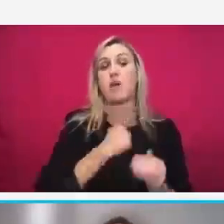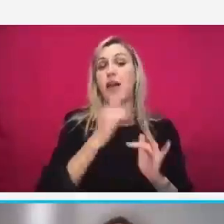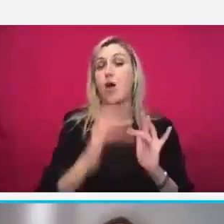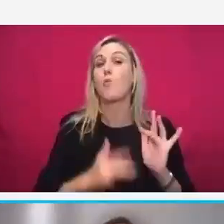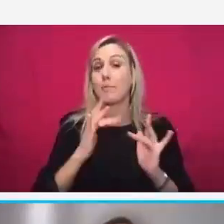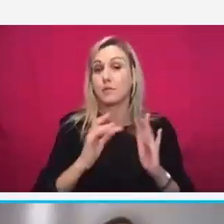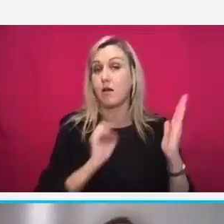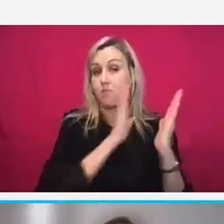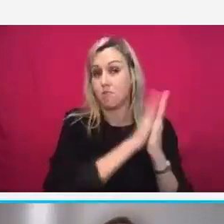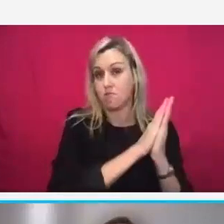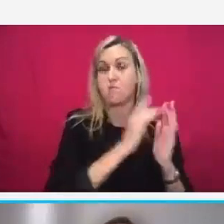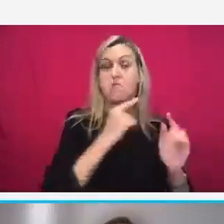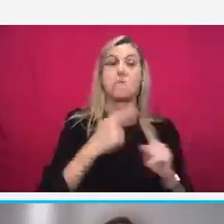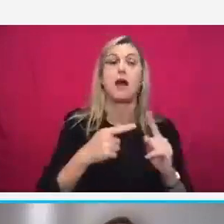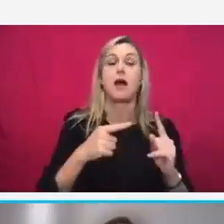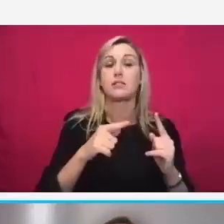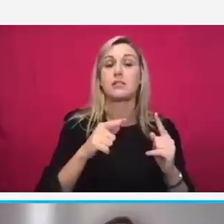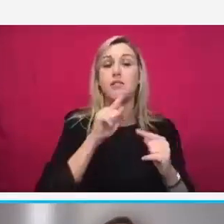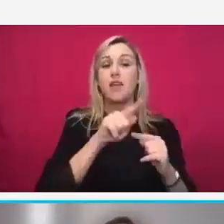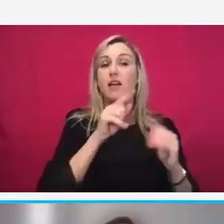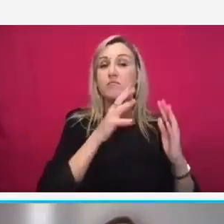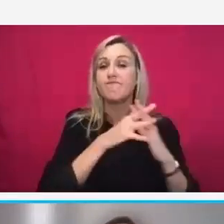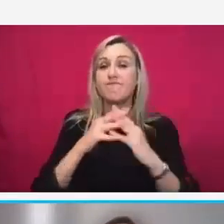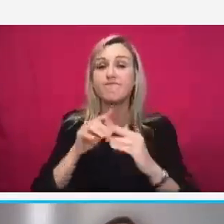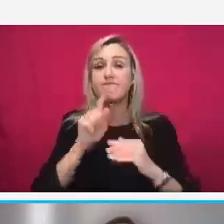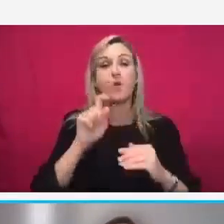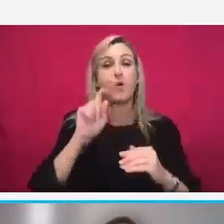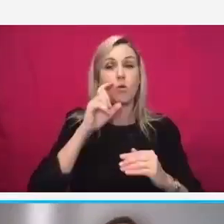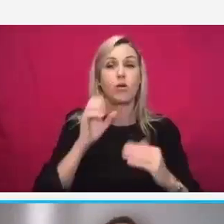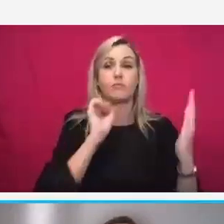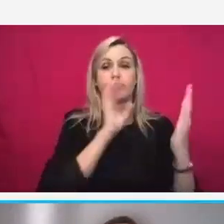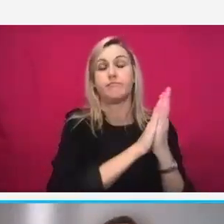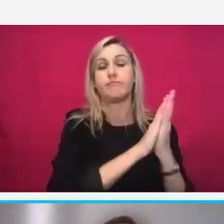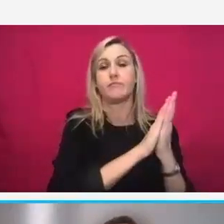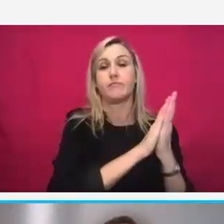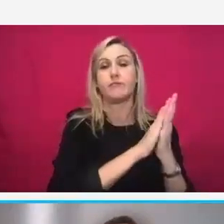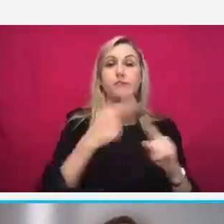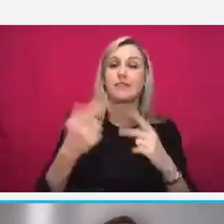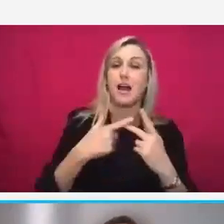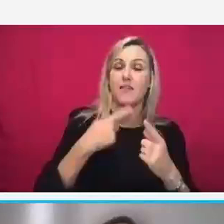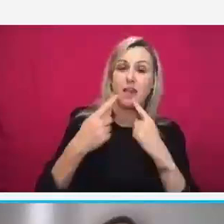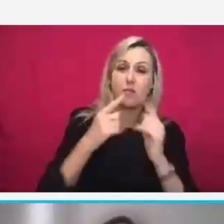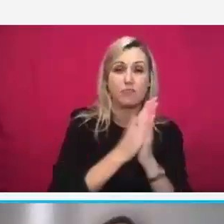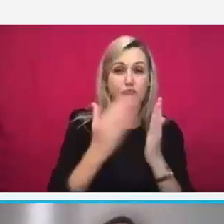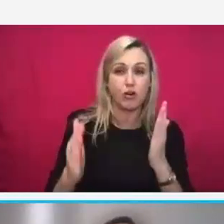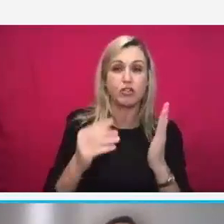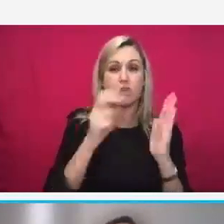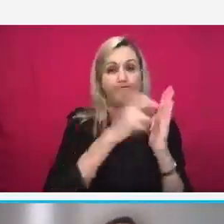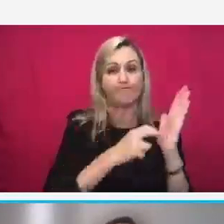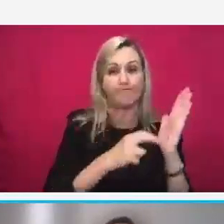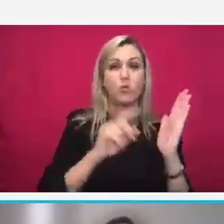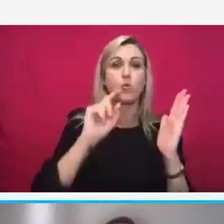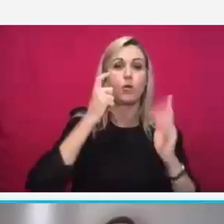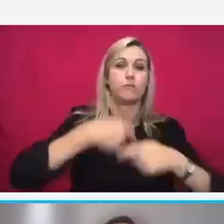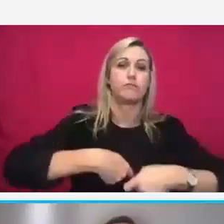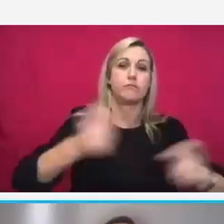will be publishing the links to the actual pages through other education material as we progress through